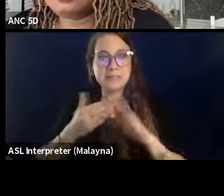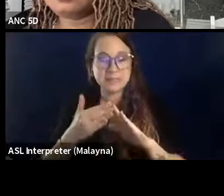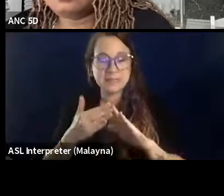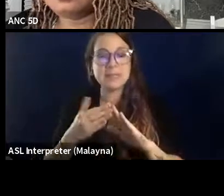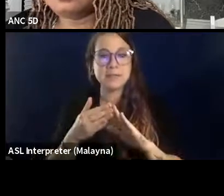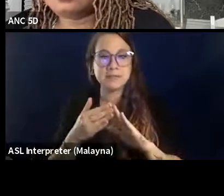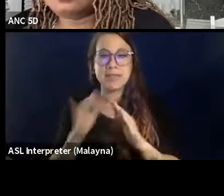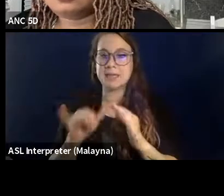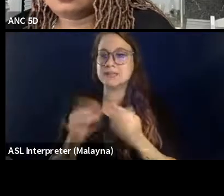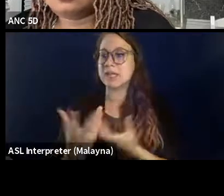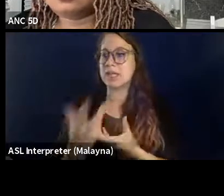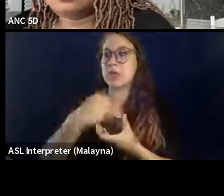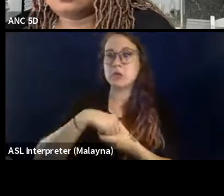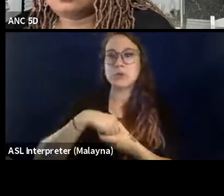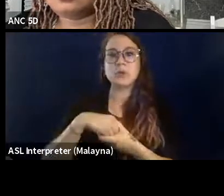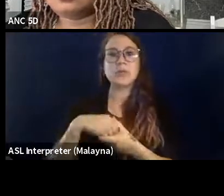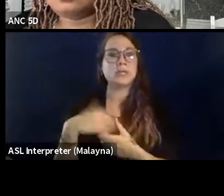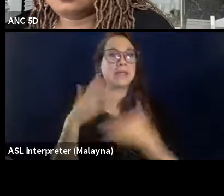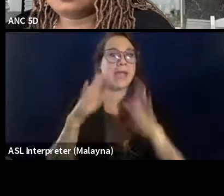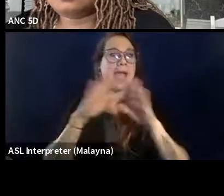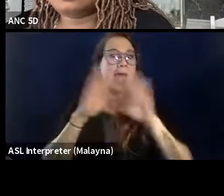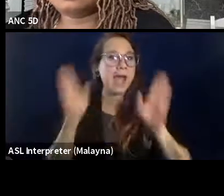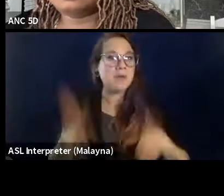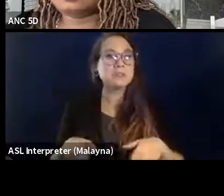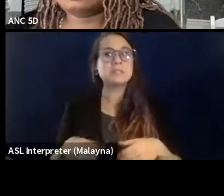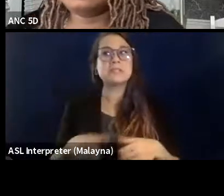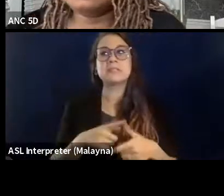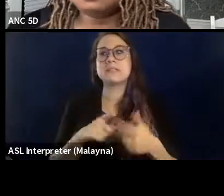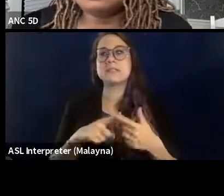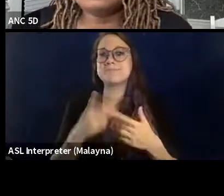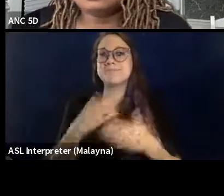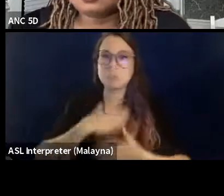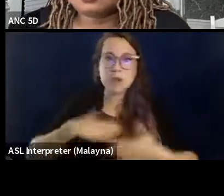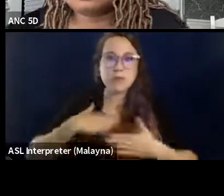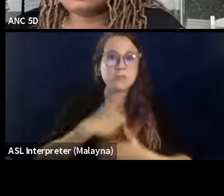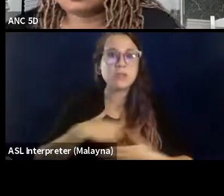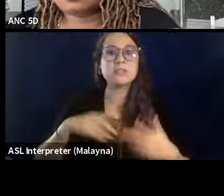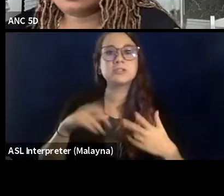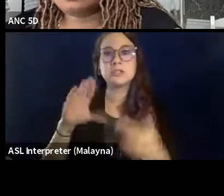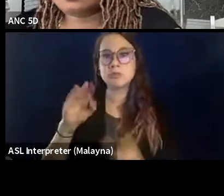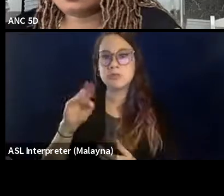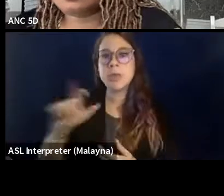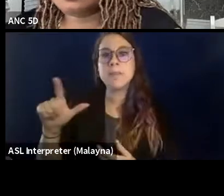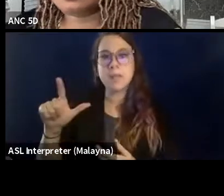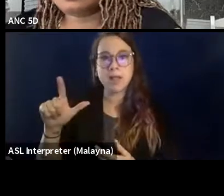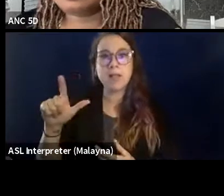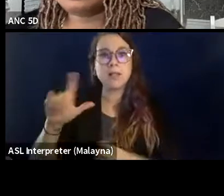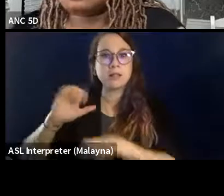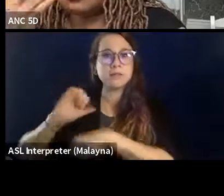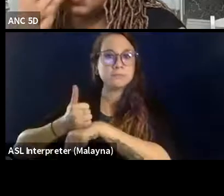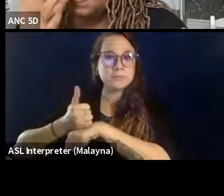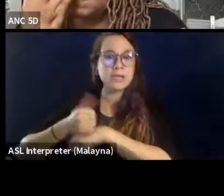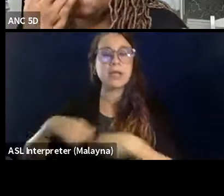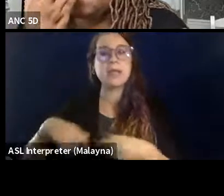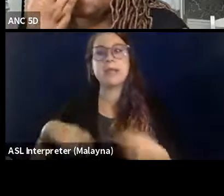That's including any housing, the recreation, the Cromell site,